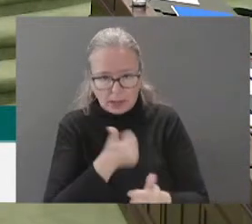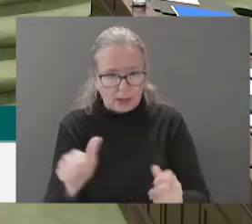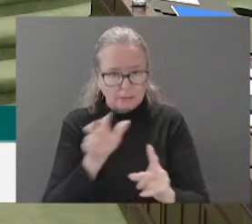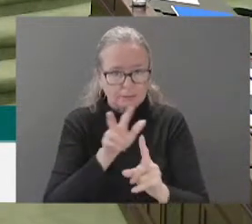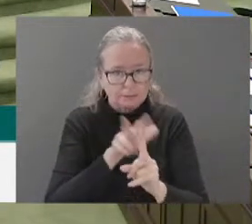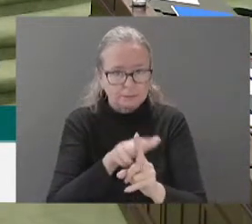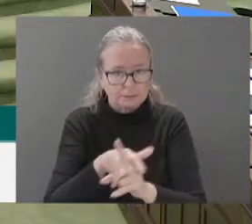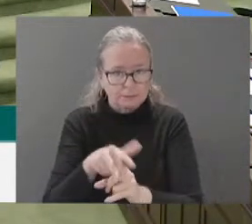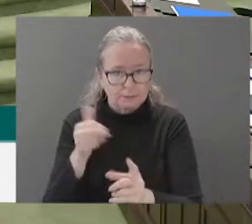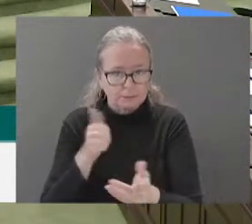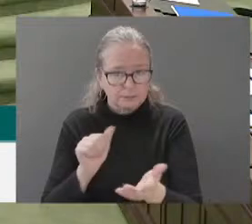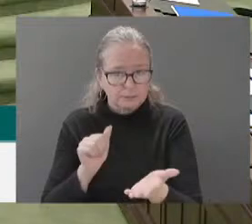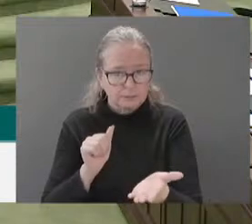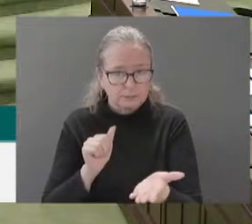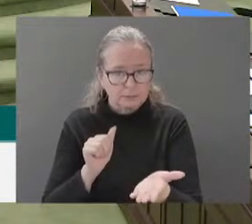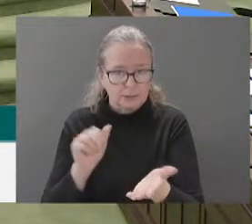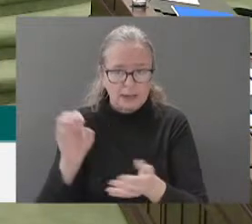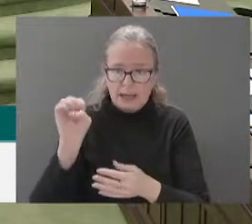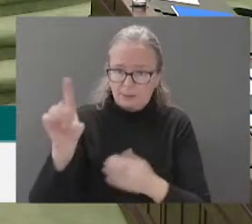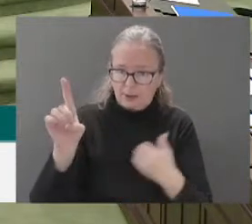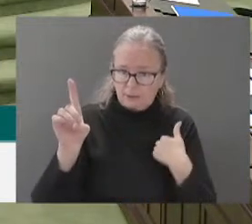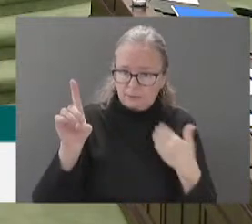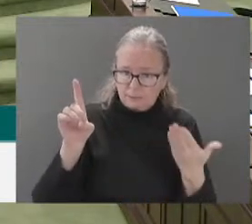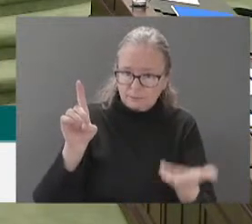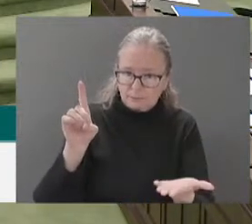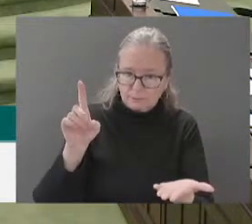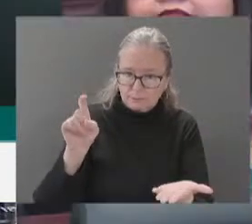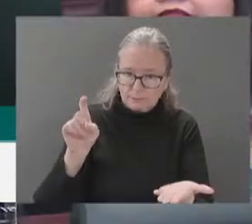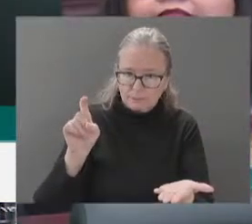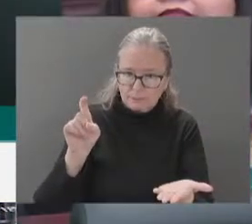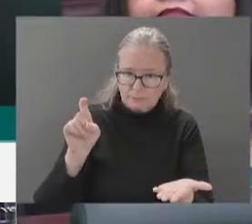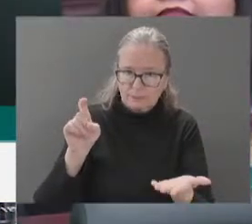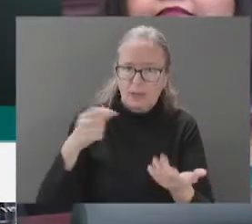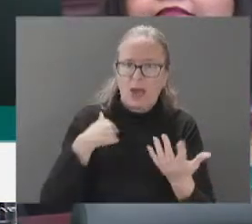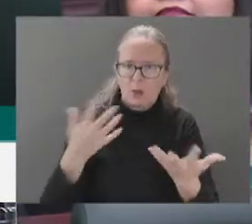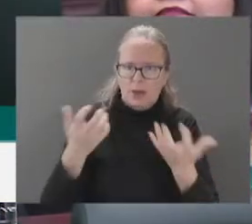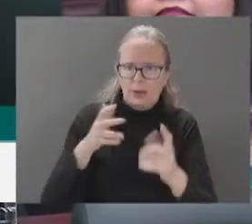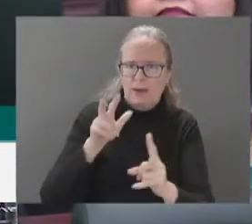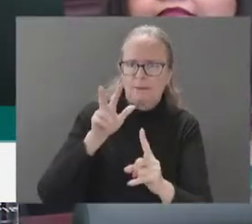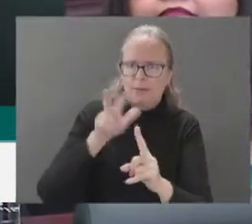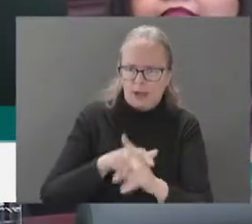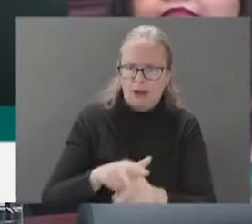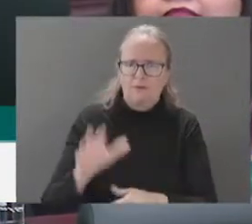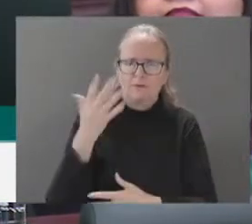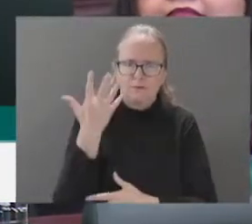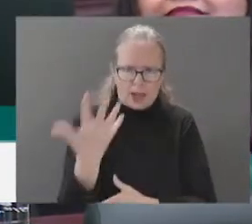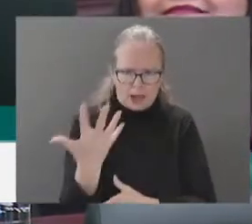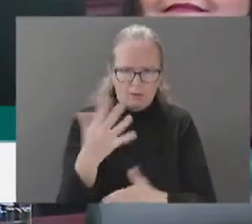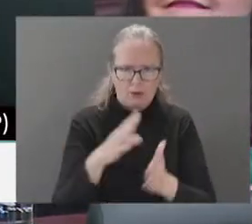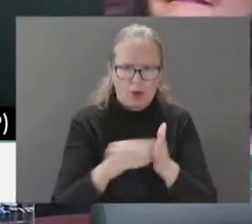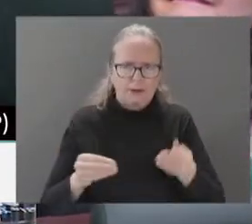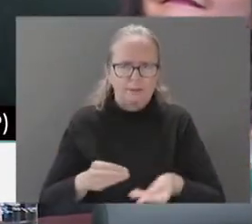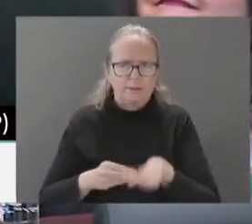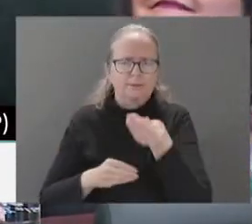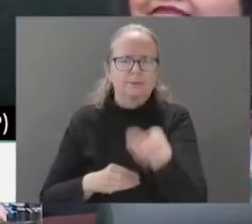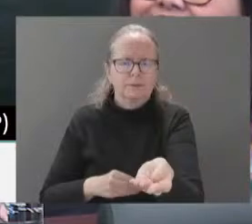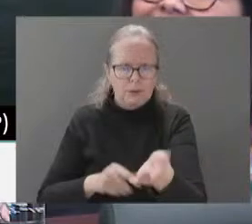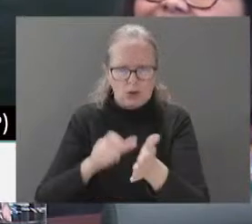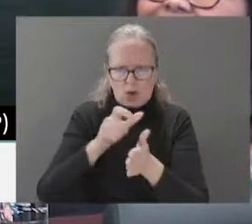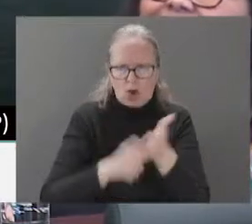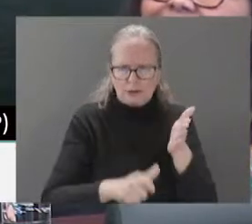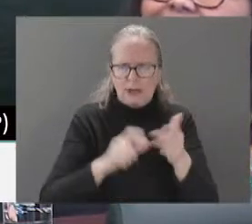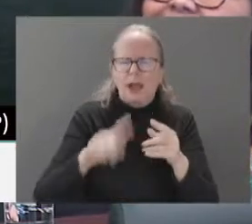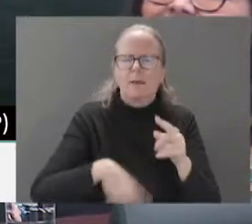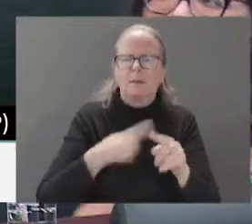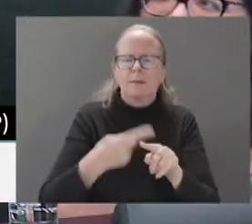followed by the member for Calgary bettington I'd like to tap out five copies of an article from Alberta politics about Calgary born raised amazing humans T Teegan and